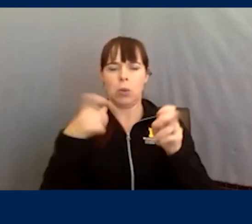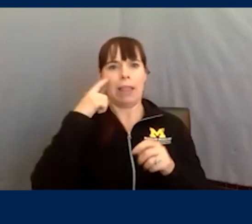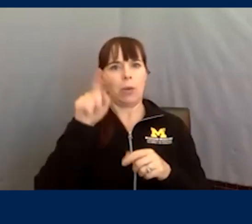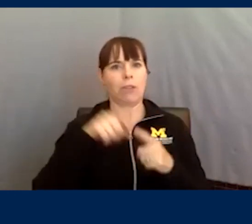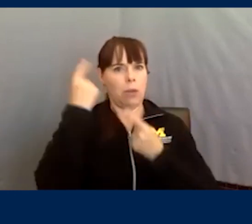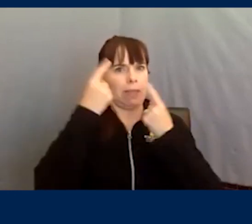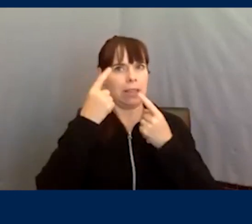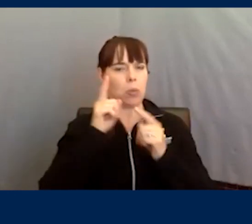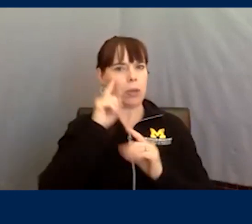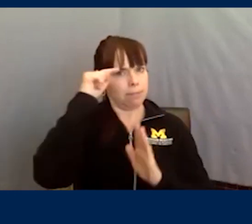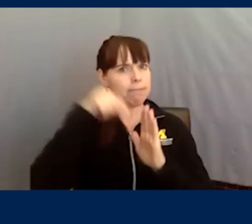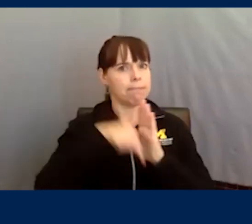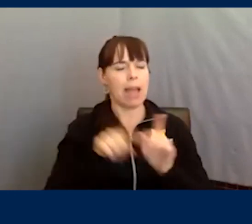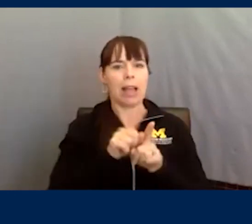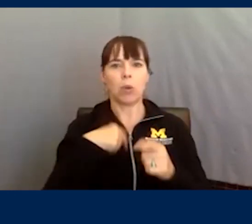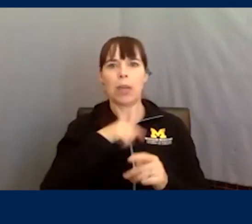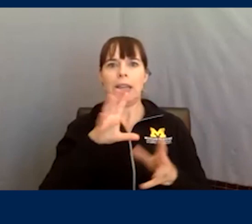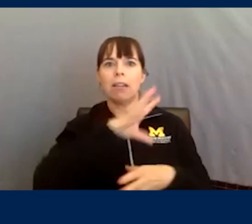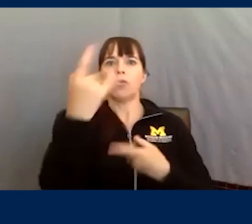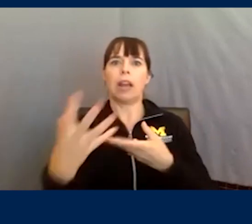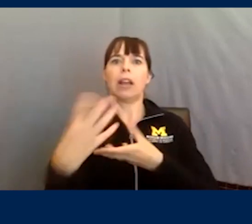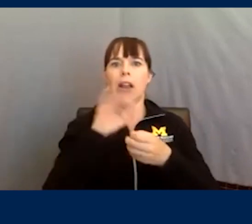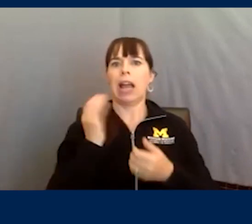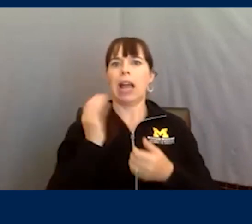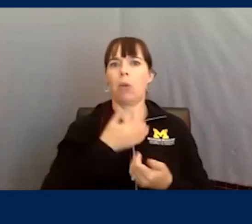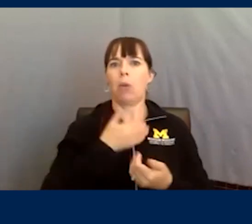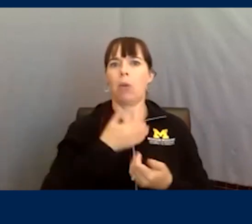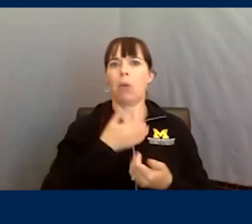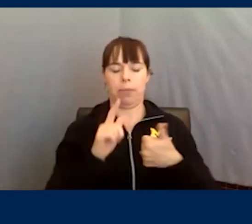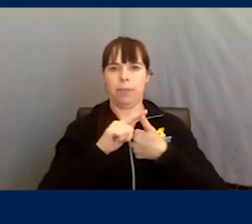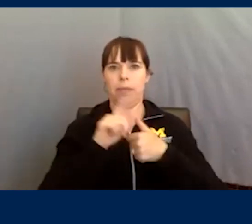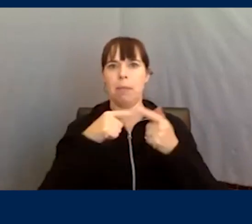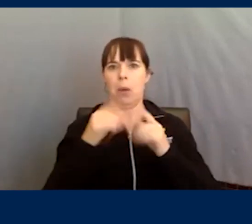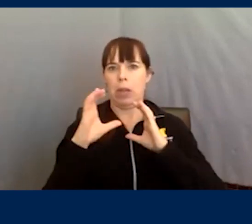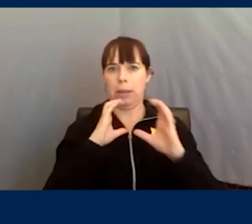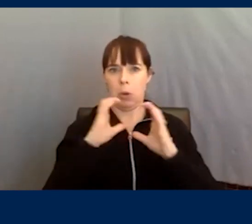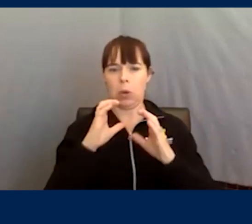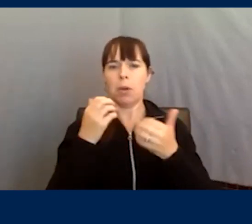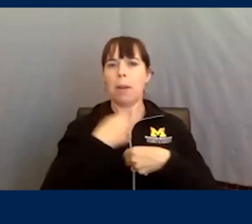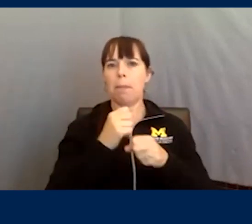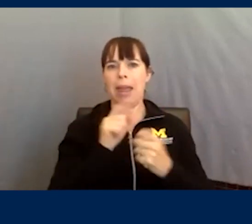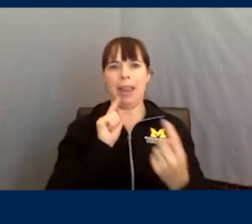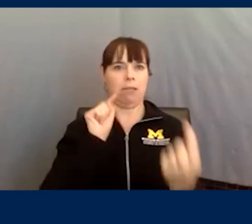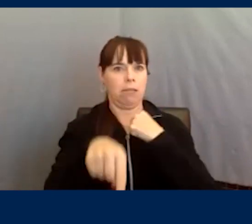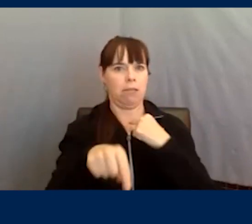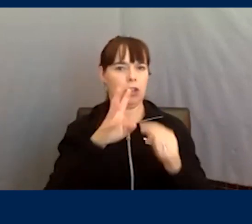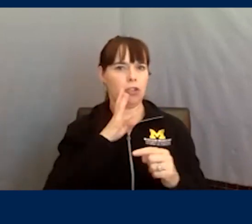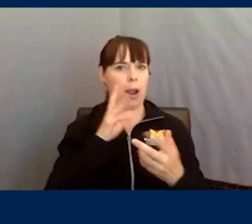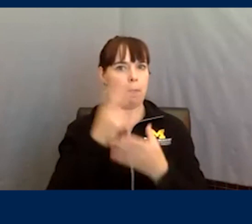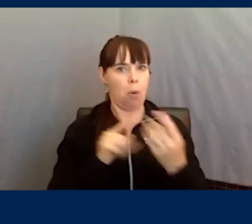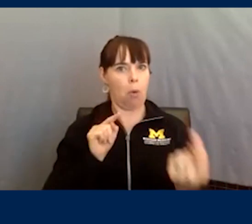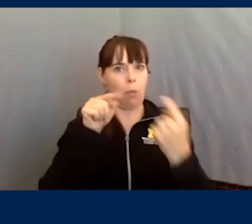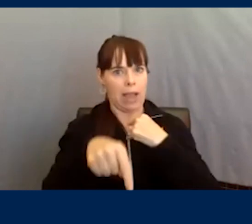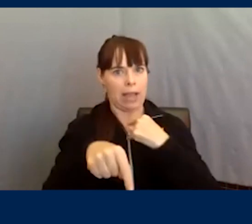very thoughtfully as we engage our communities. The first is around communication and creating two-way dialogue. As we work